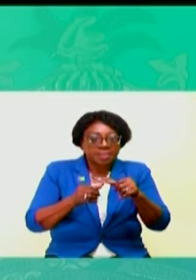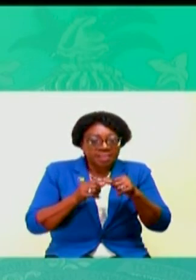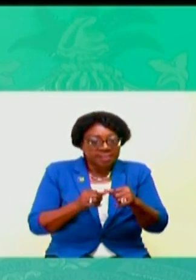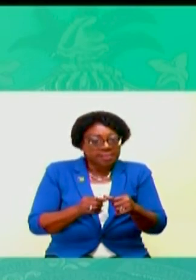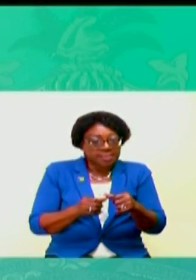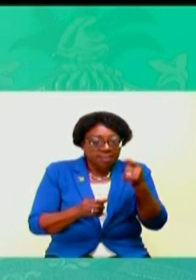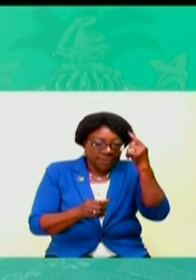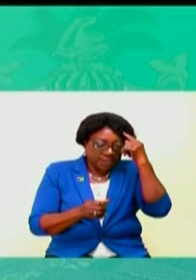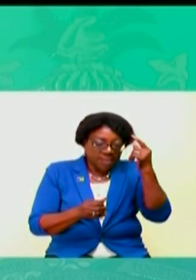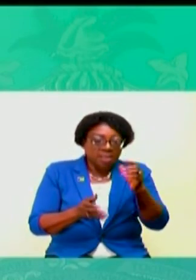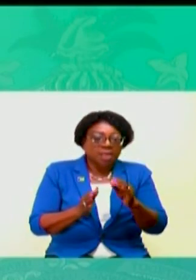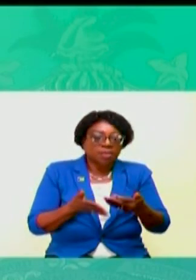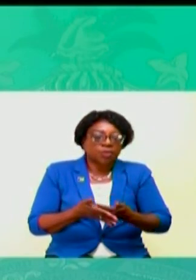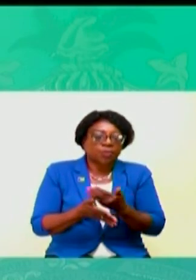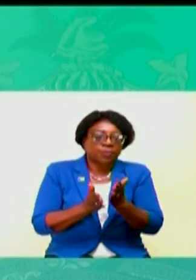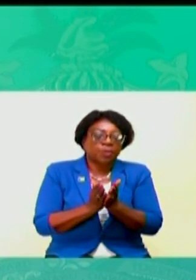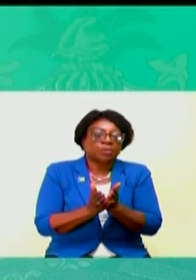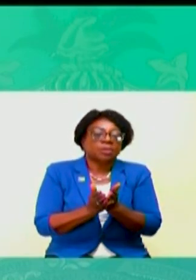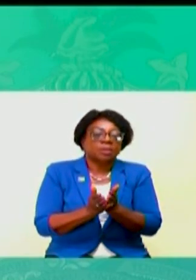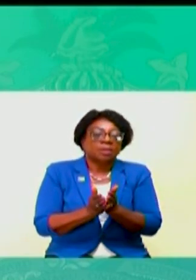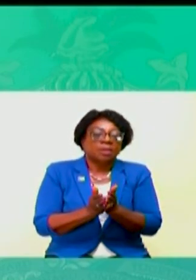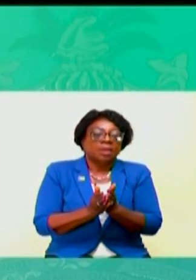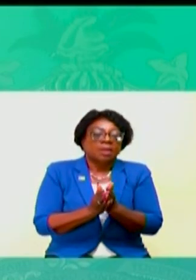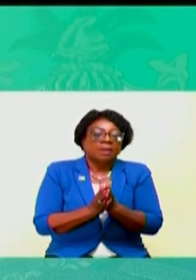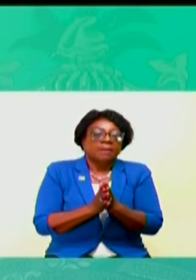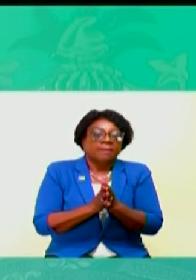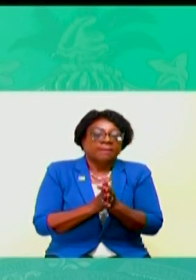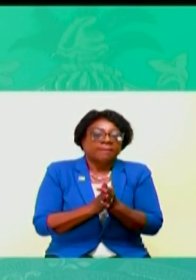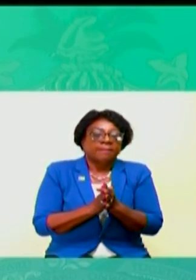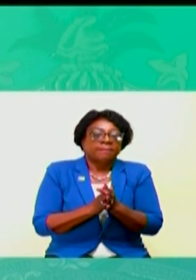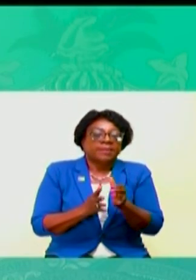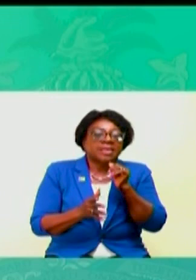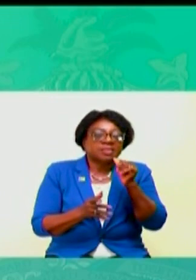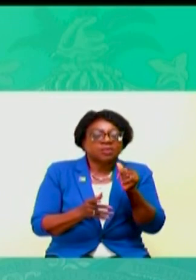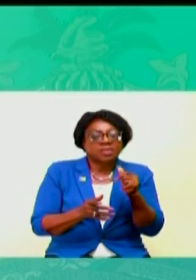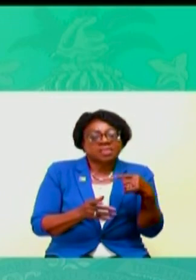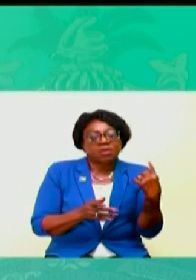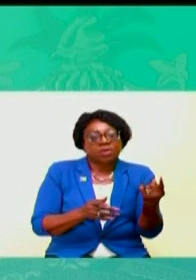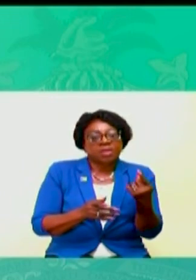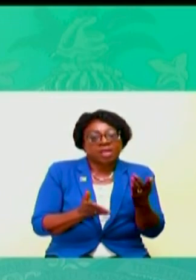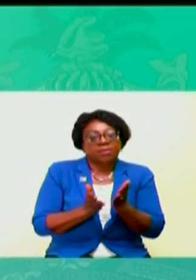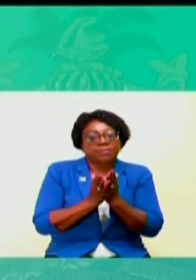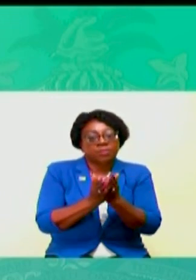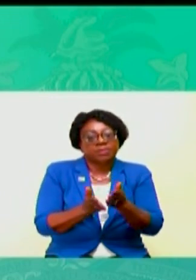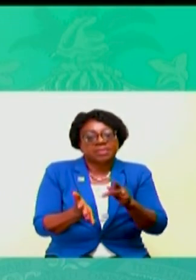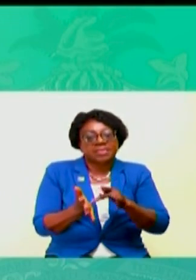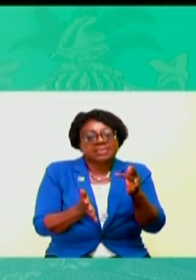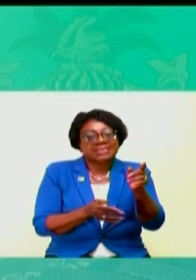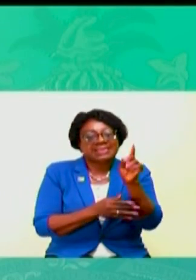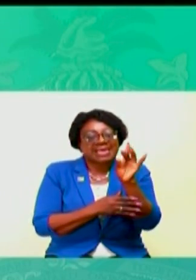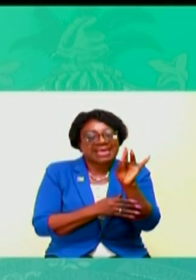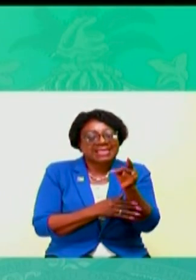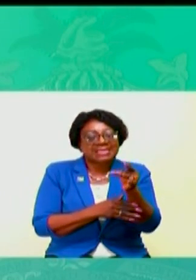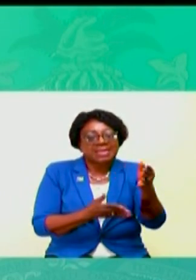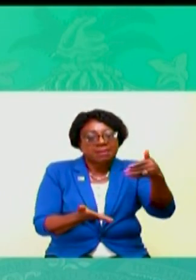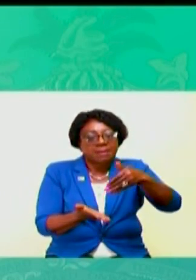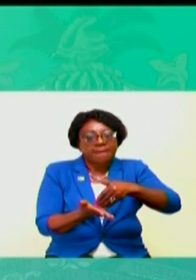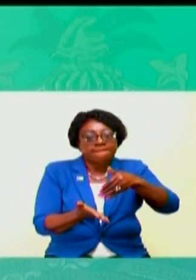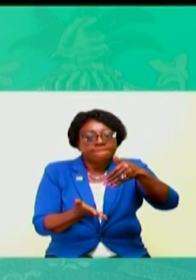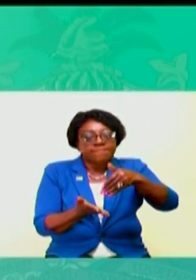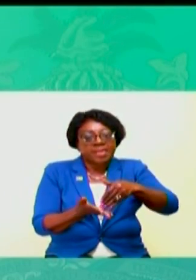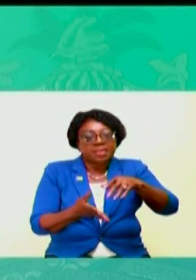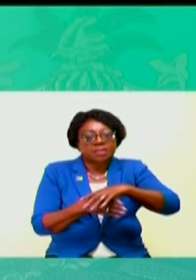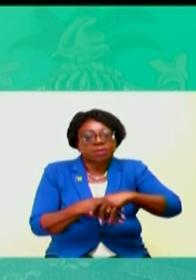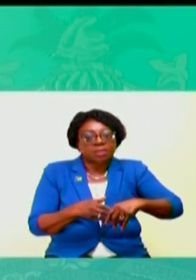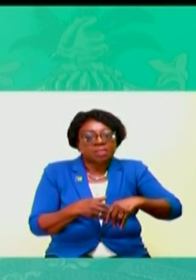boat. But that ain't just no ordinary boat. This is $18 million of the taxpayers'